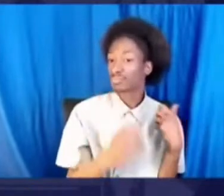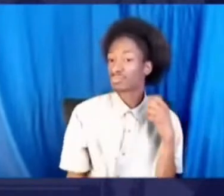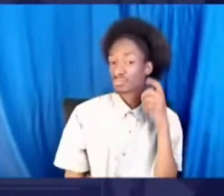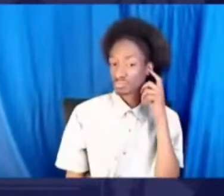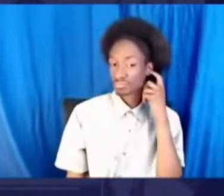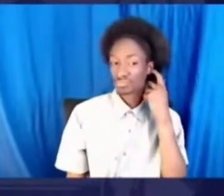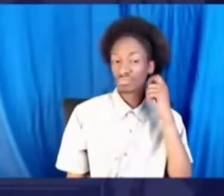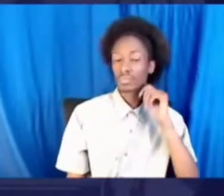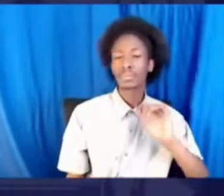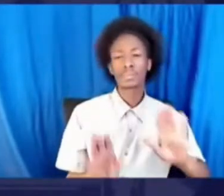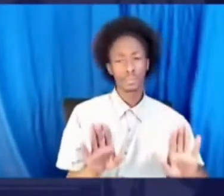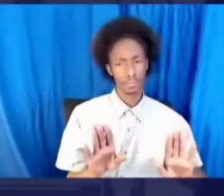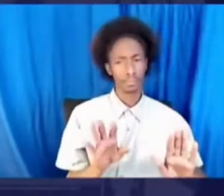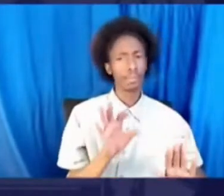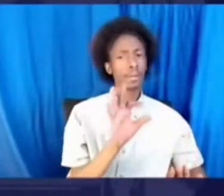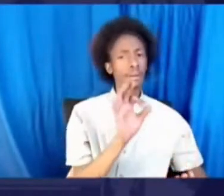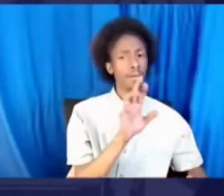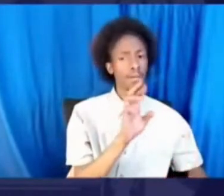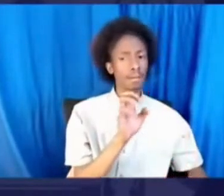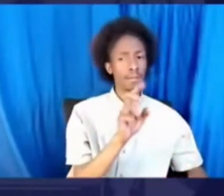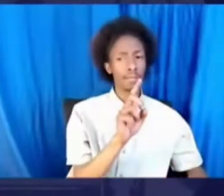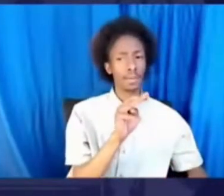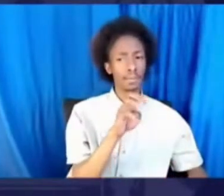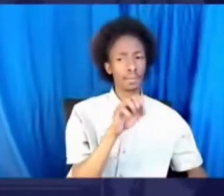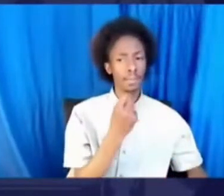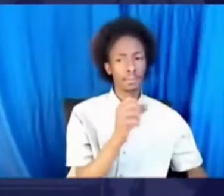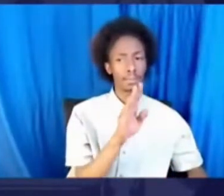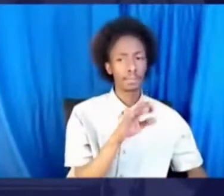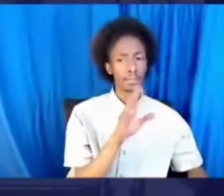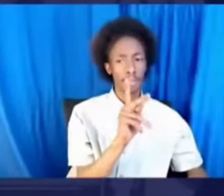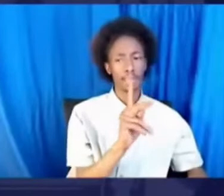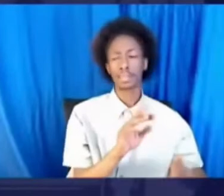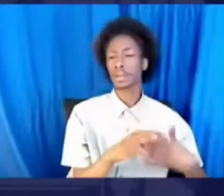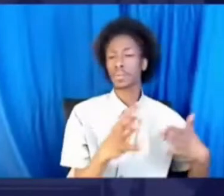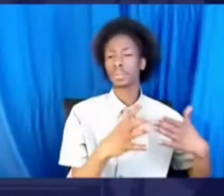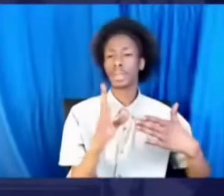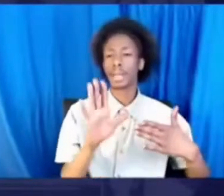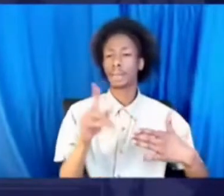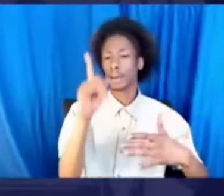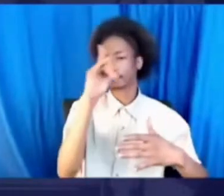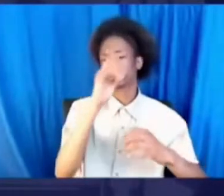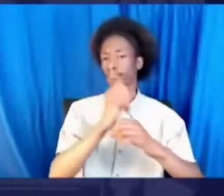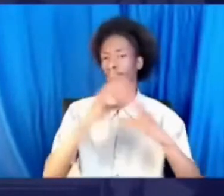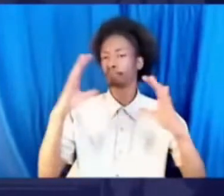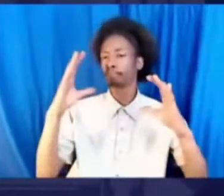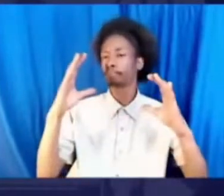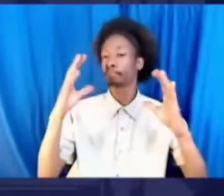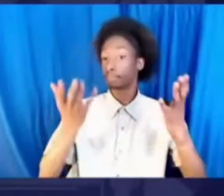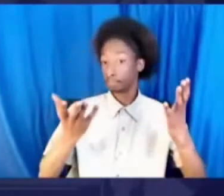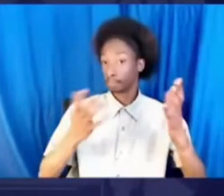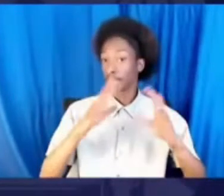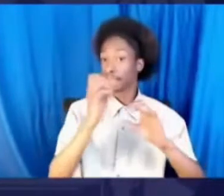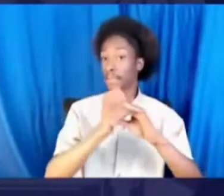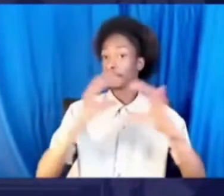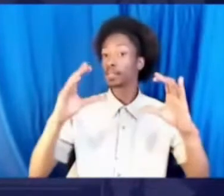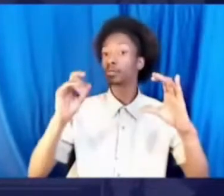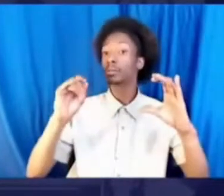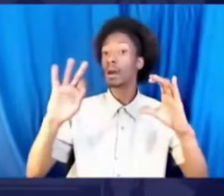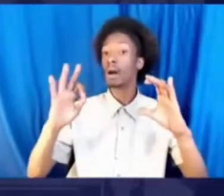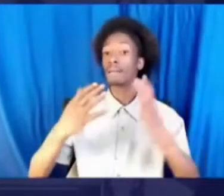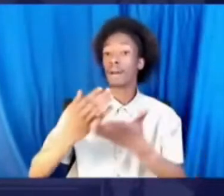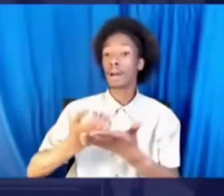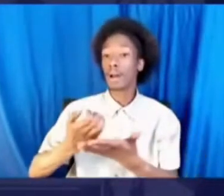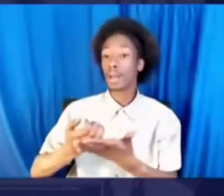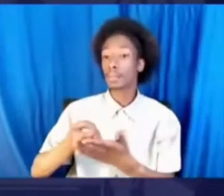Now, Freedman's Bank was guided by a vision. The vision of an economy that